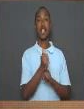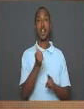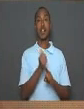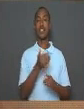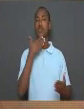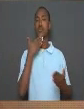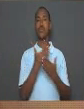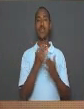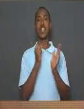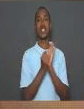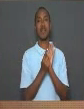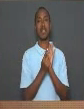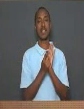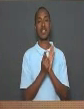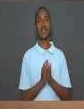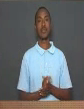good example.